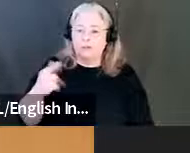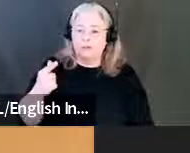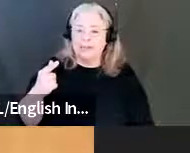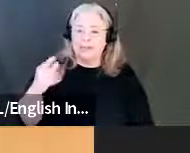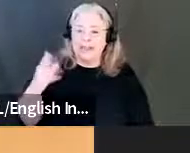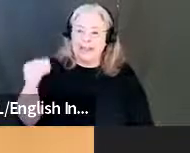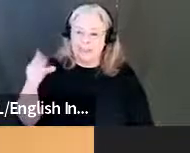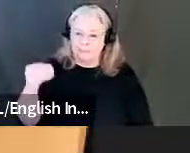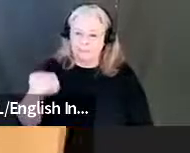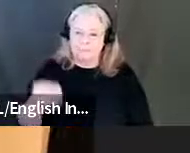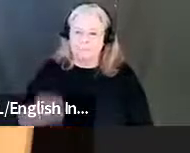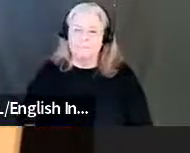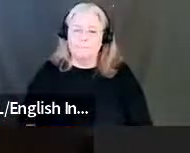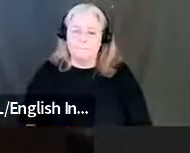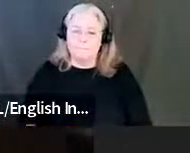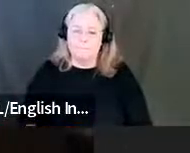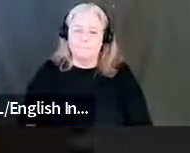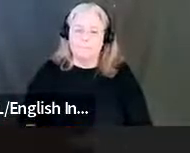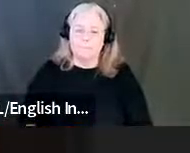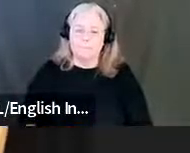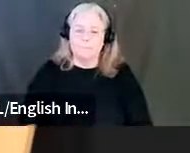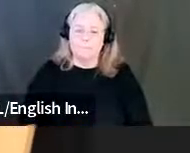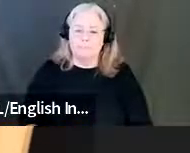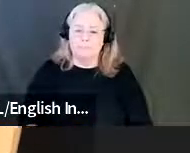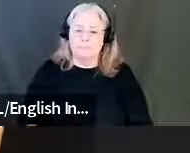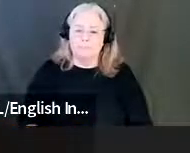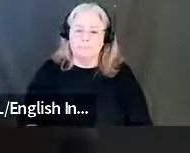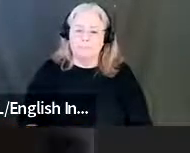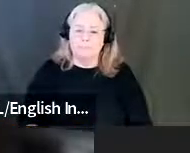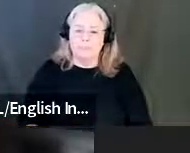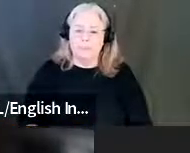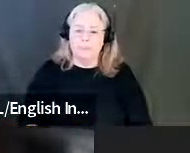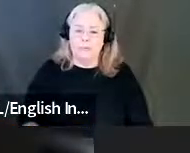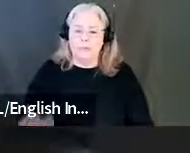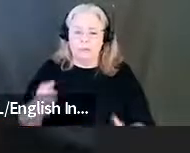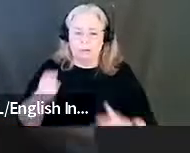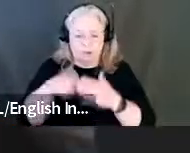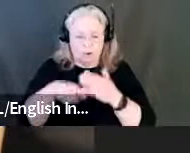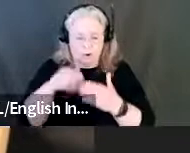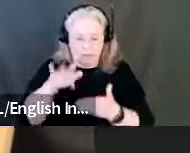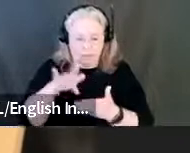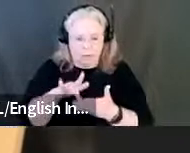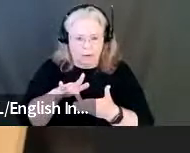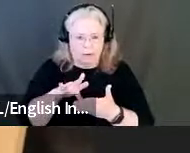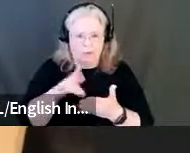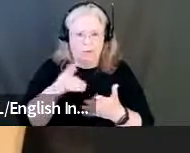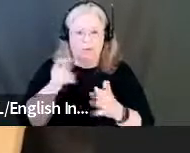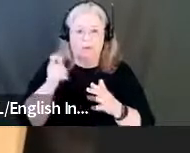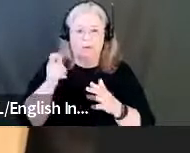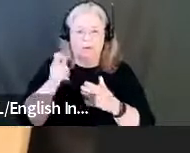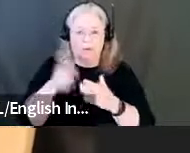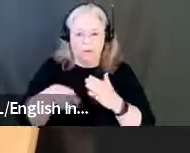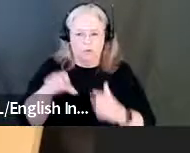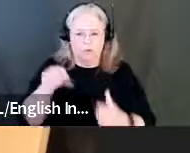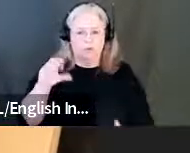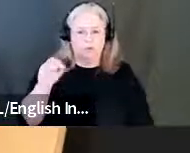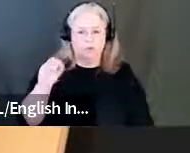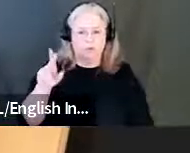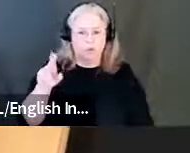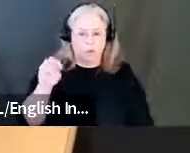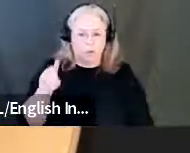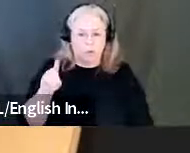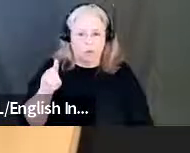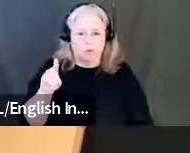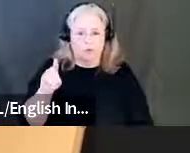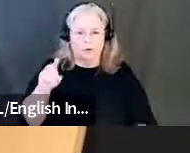with that. So here's what I'm going to do is it's been scored in the middle. It's also been scored